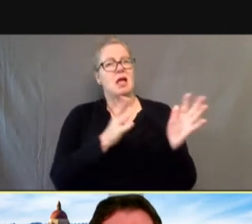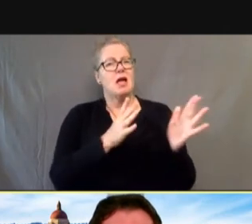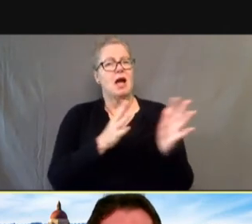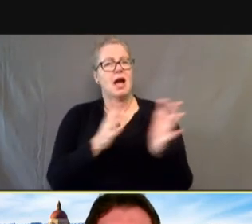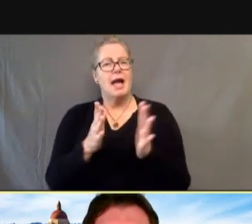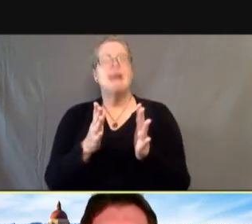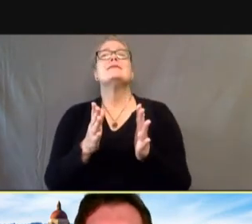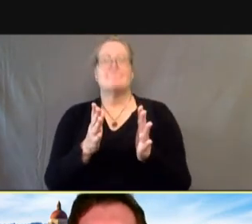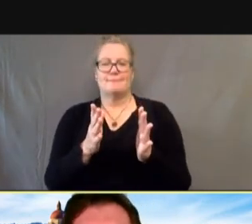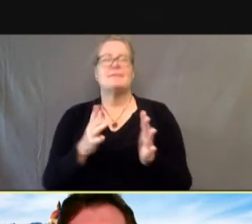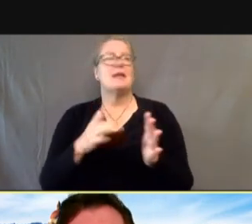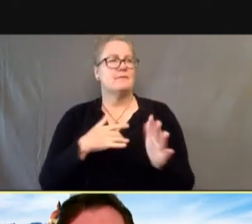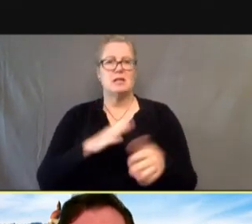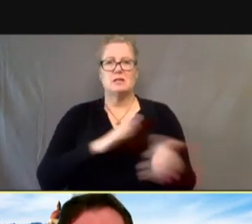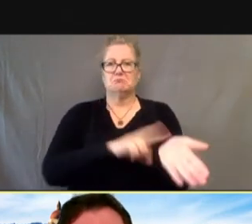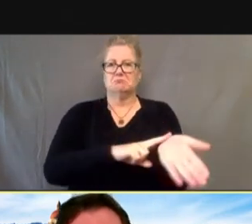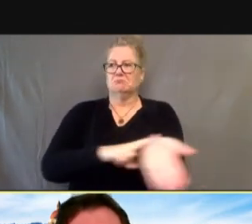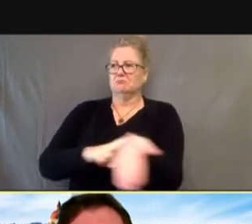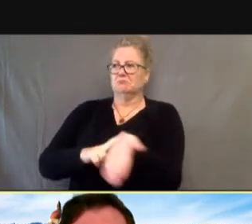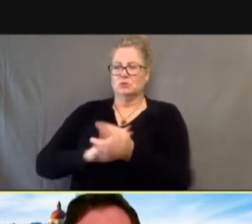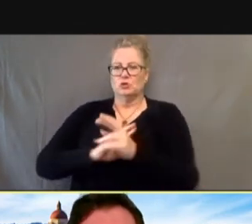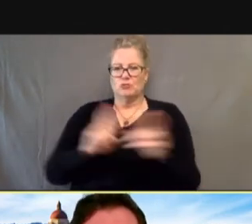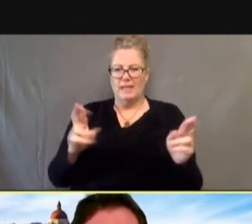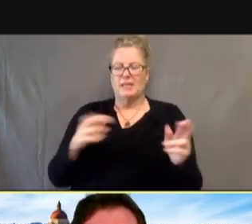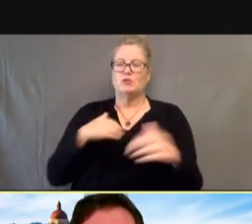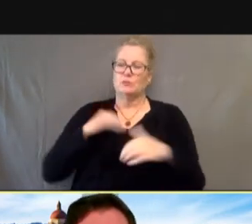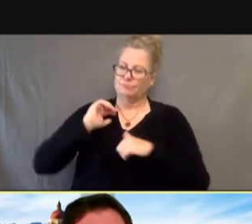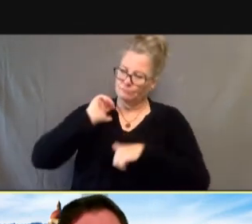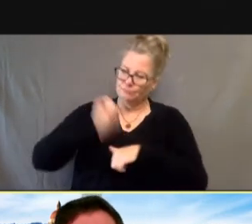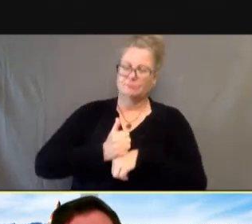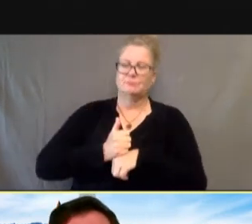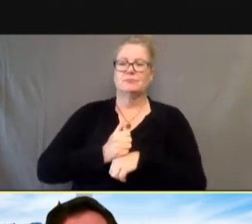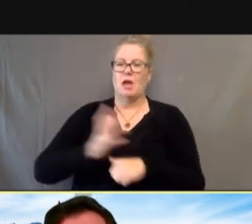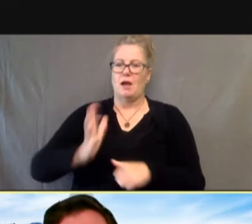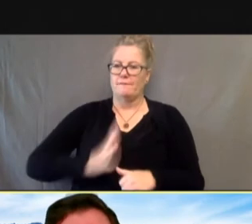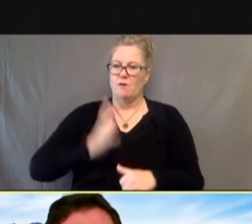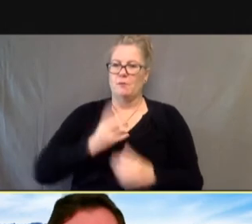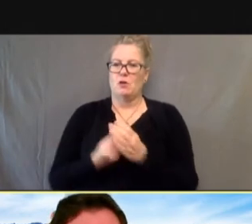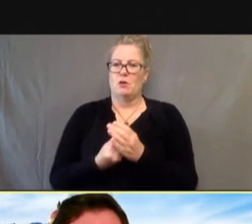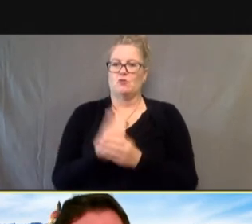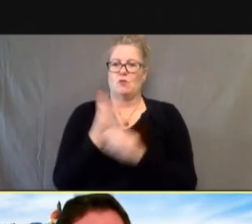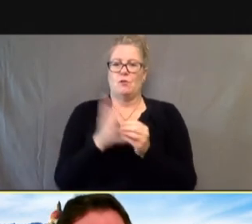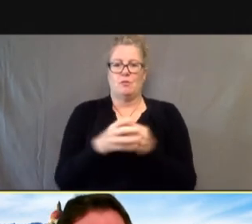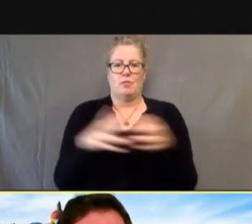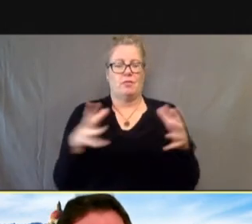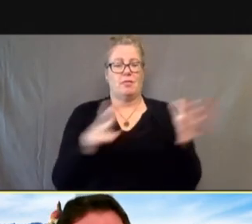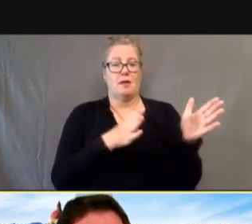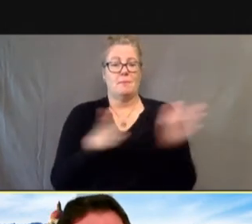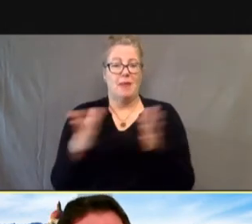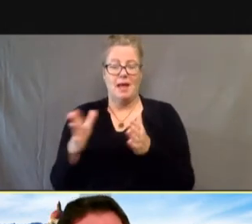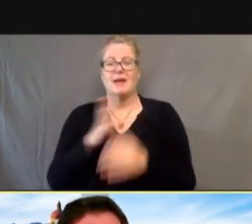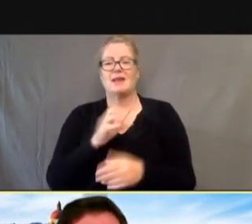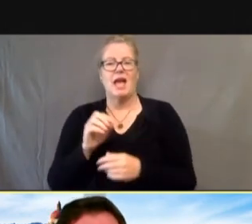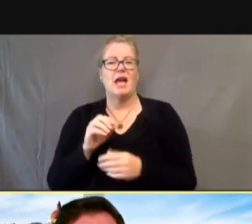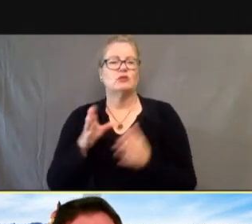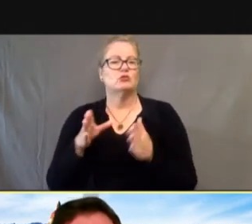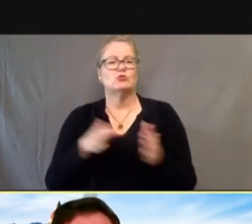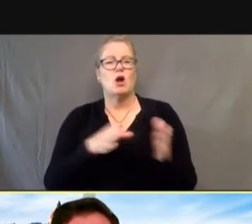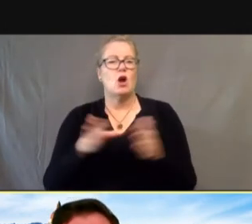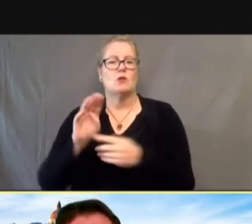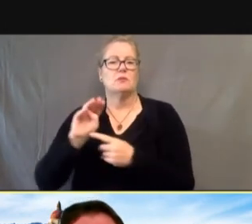formal growth plan and a roadmap to get to the next level of organizational excellence.